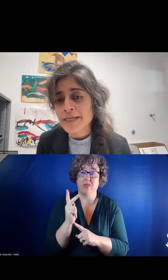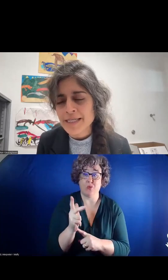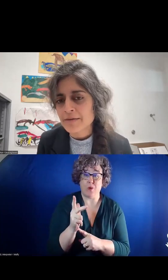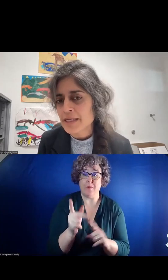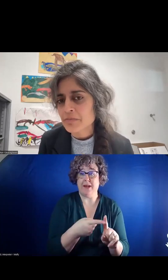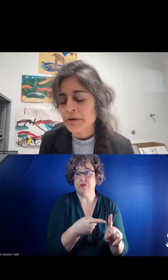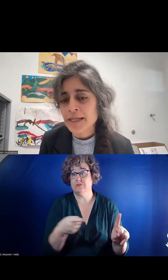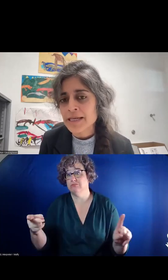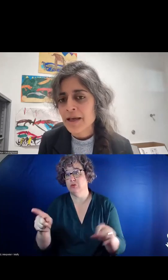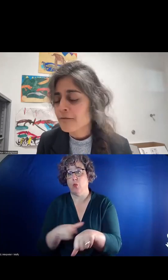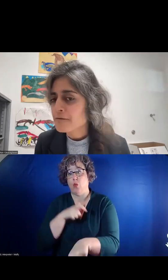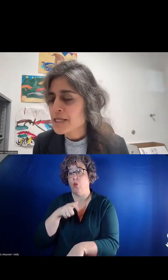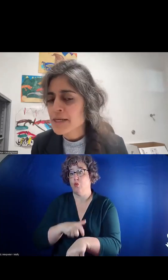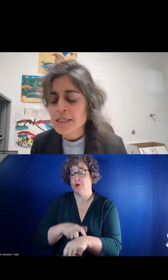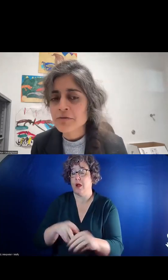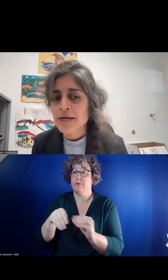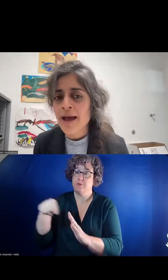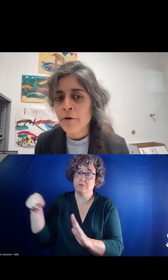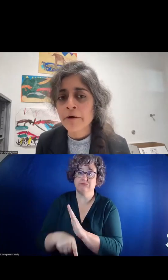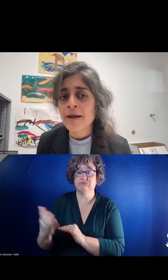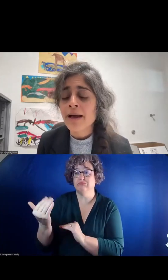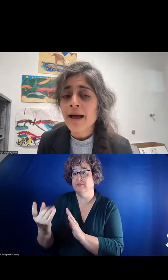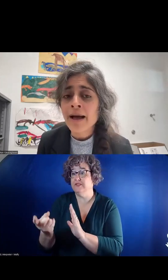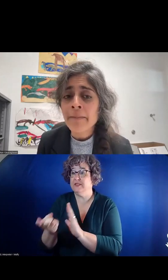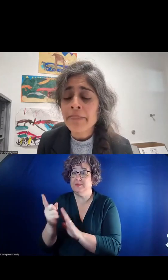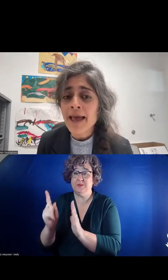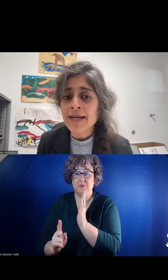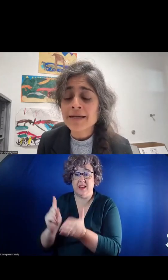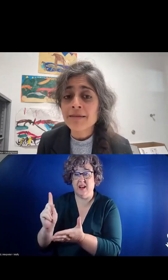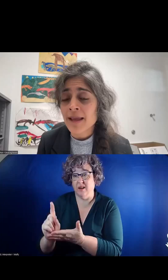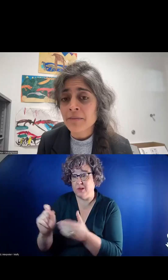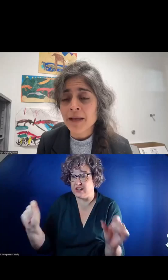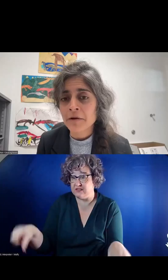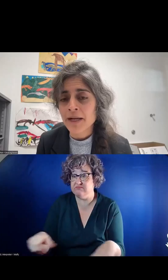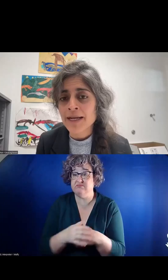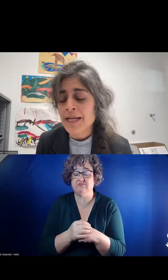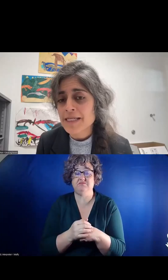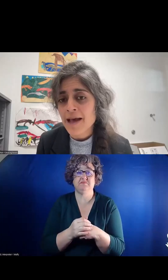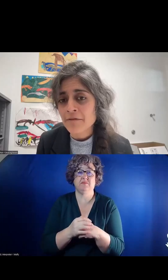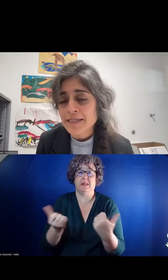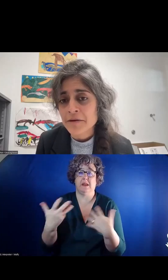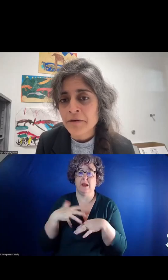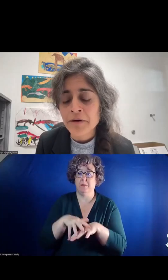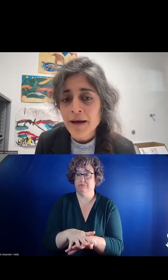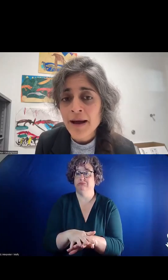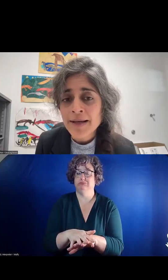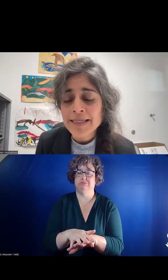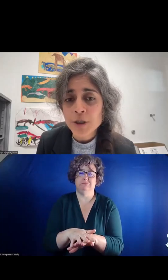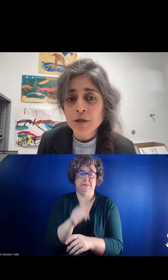a more intensive experience, 15 minutes to an hour. And they can be integrated into every